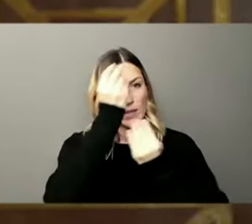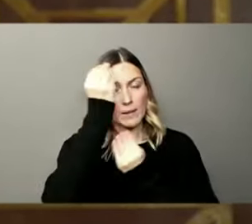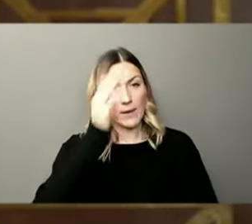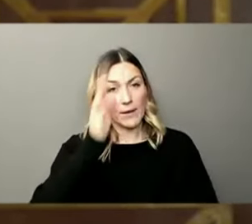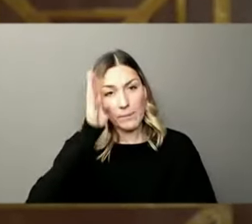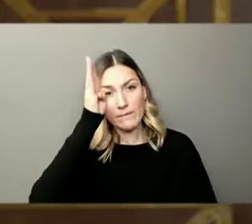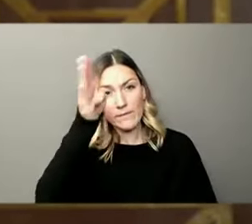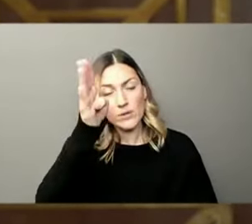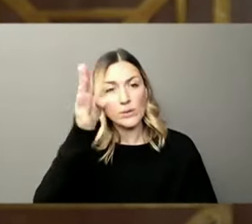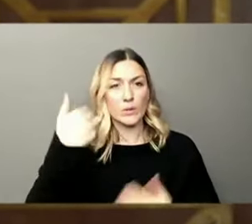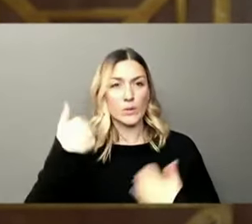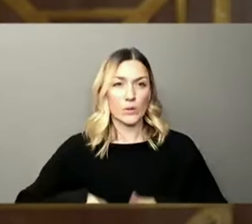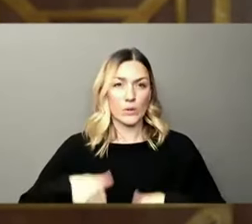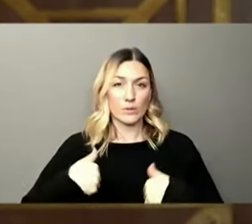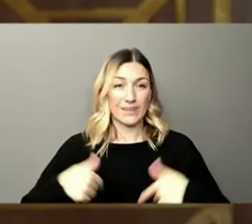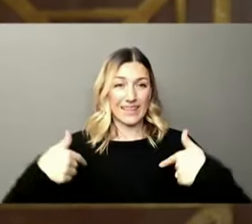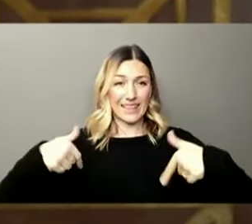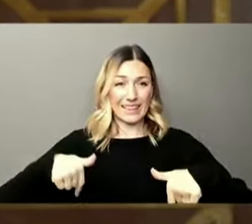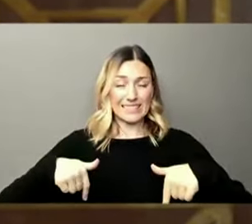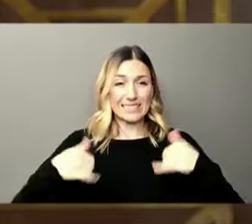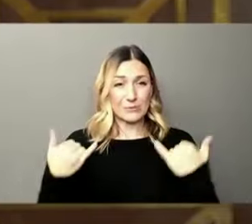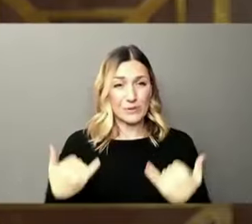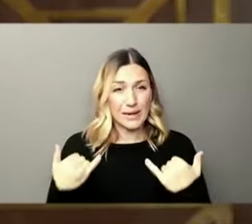be as healthy as I get.